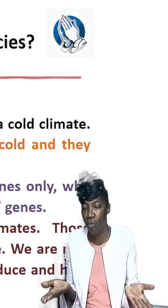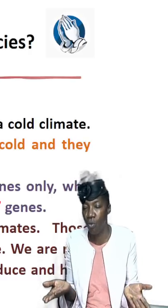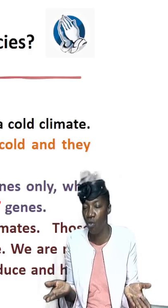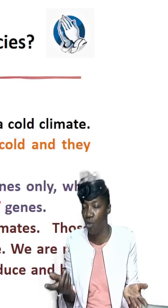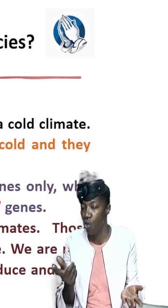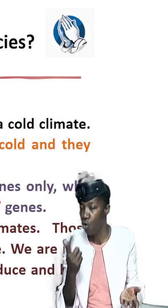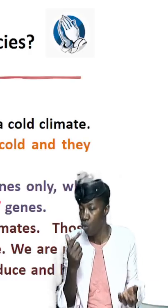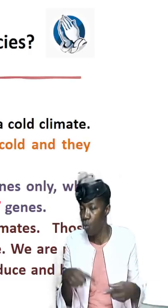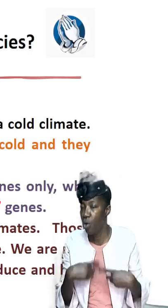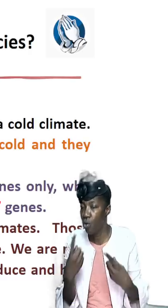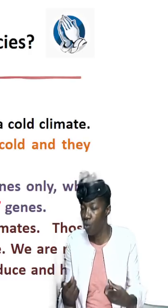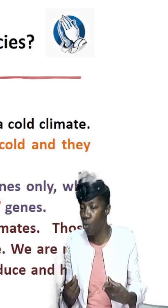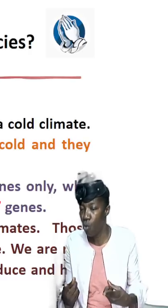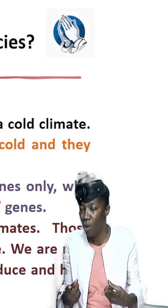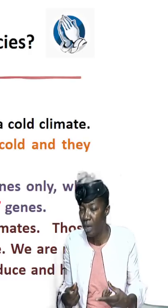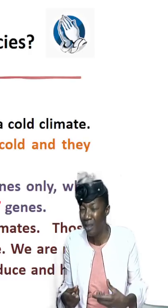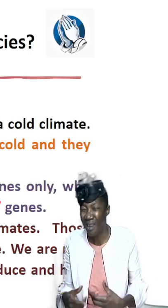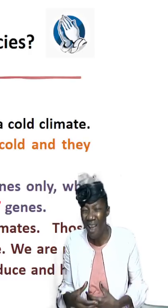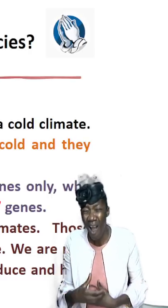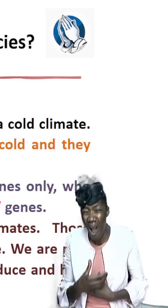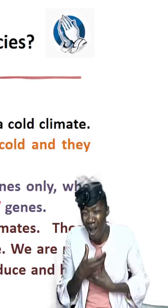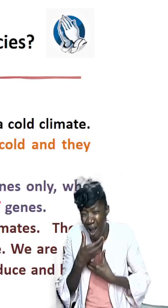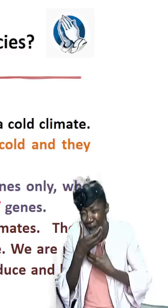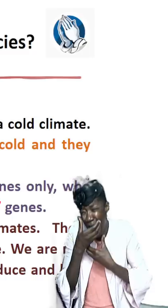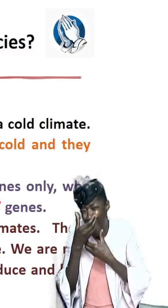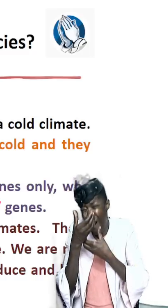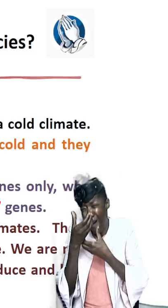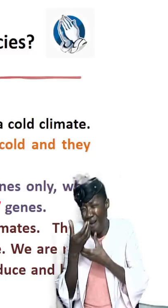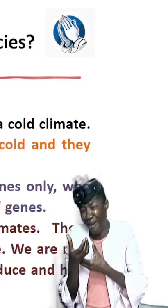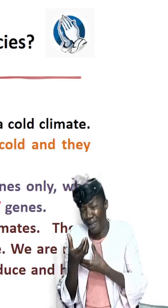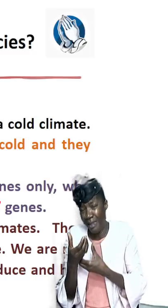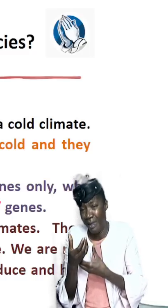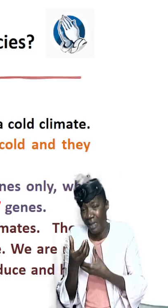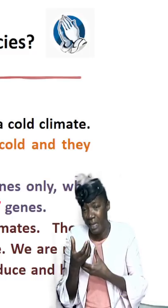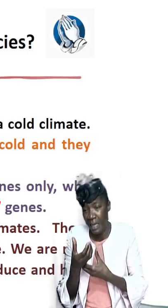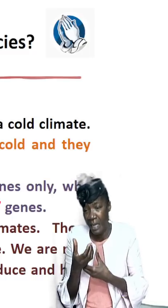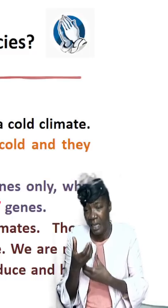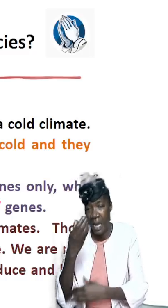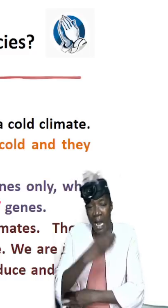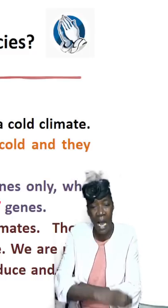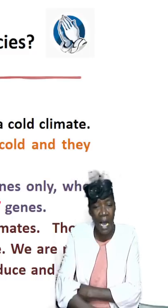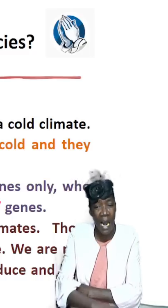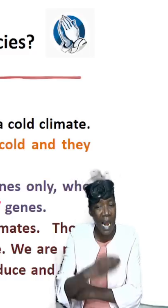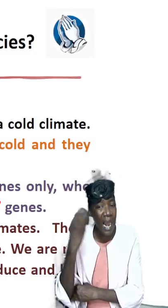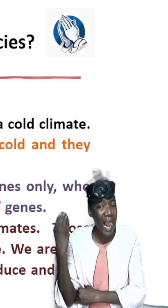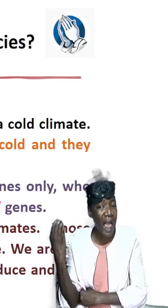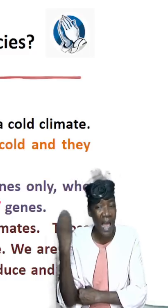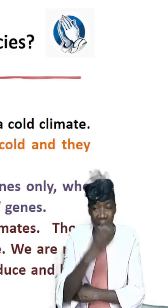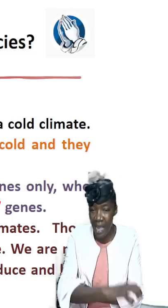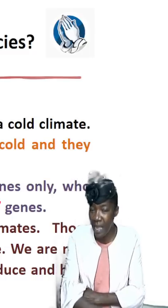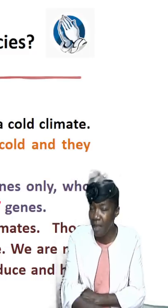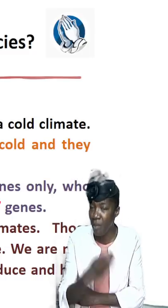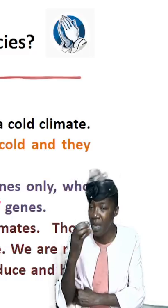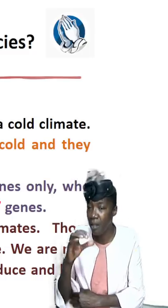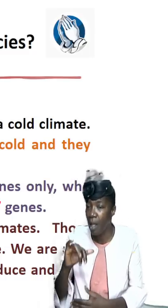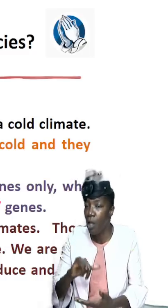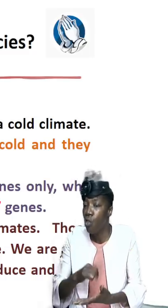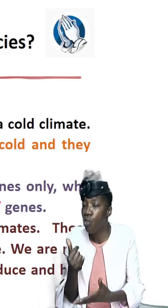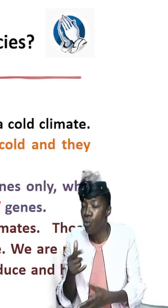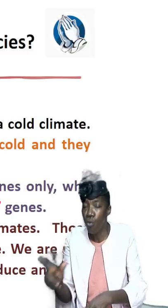would go to the hot climates, but the reverse is going to be true now. Those with the long